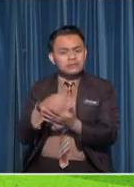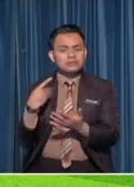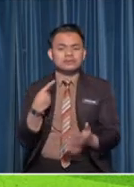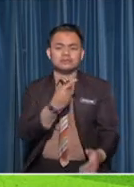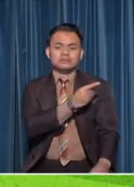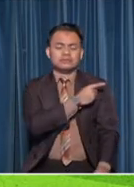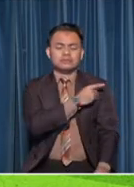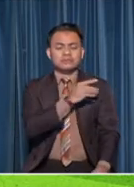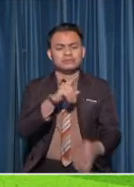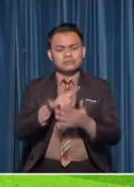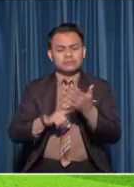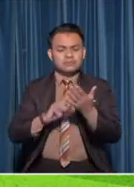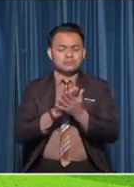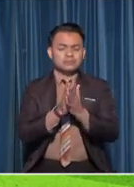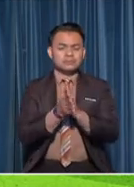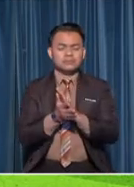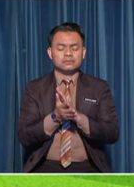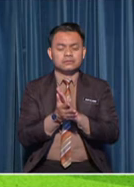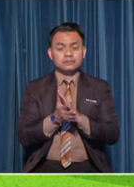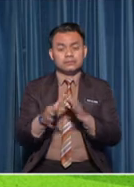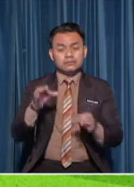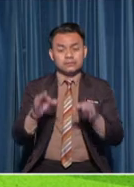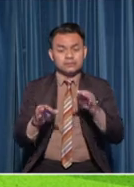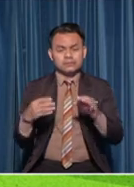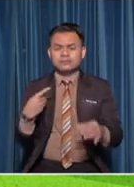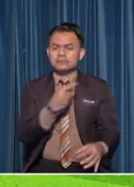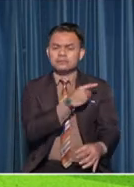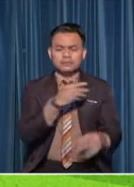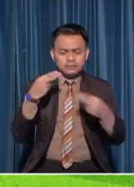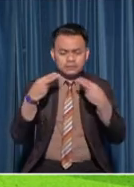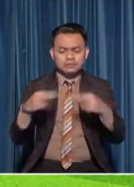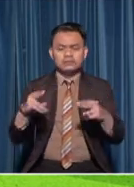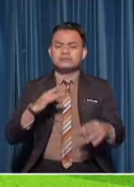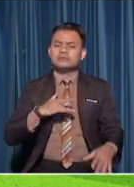What happens if we lose our senses?